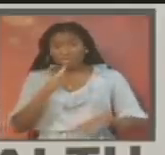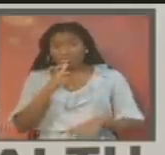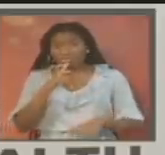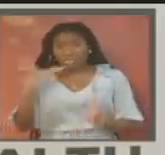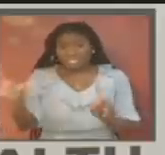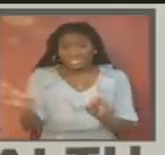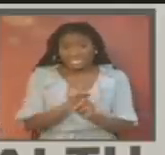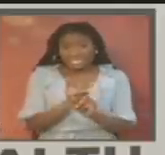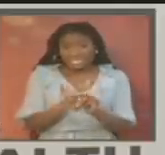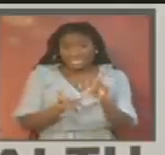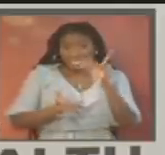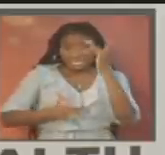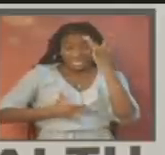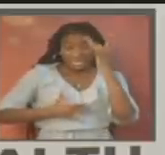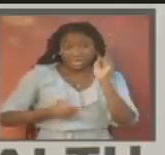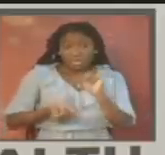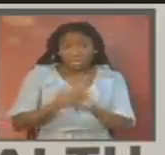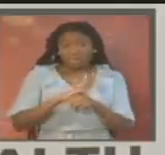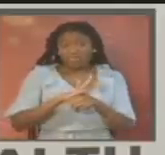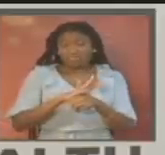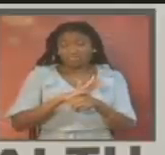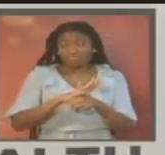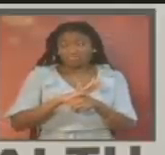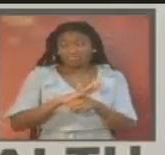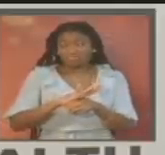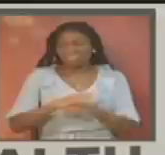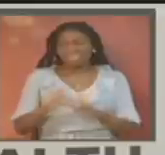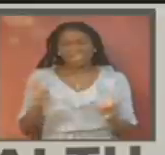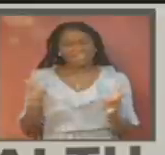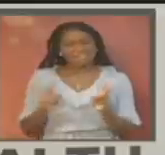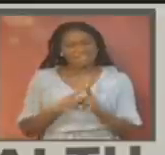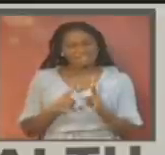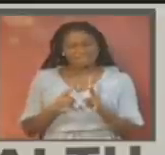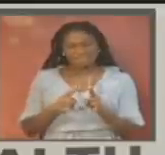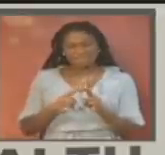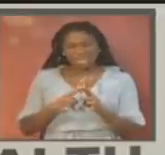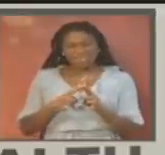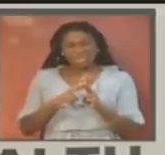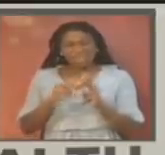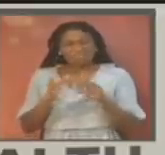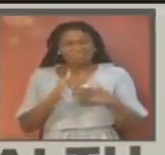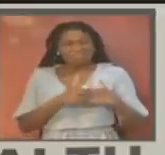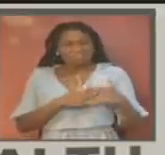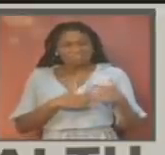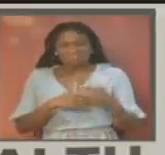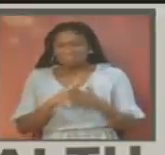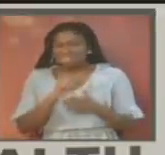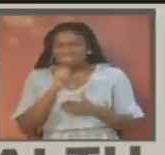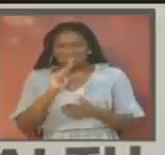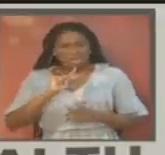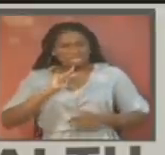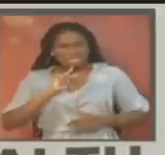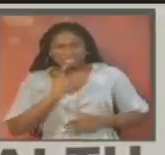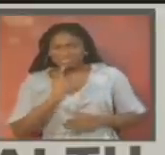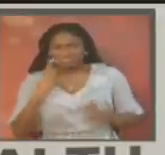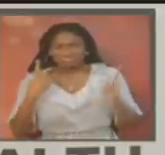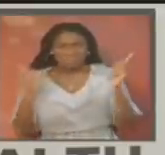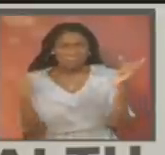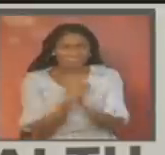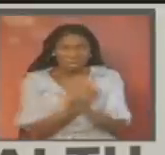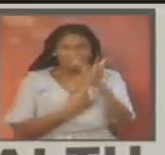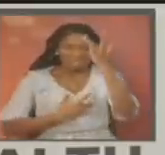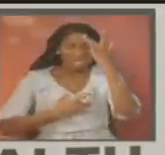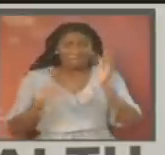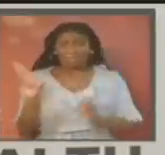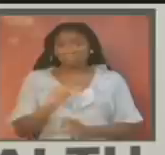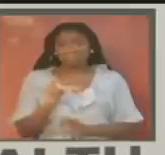with COVID-19, most of the cases are very mild or asymptomatic. As we mentioned, they have less